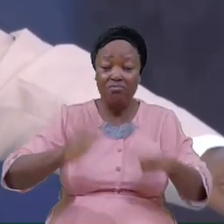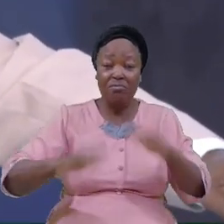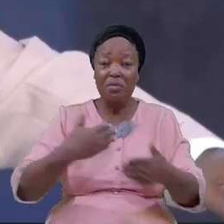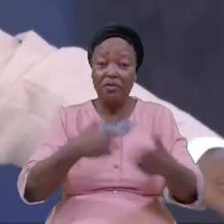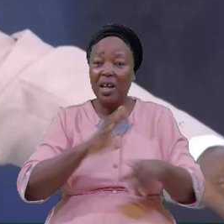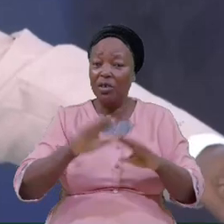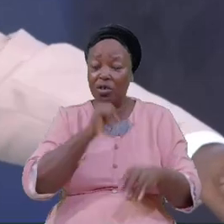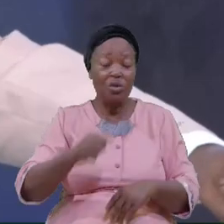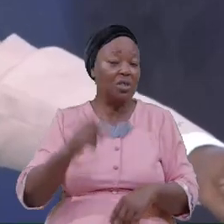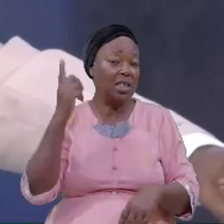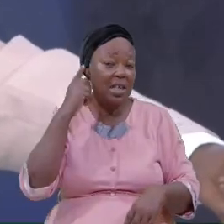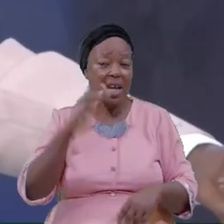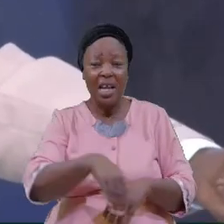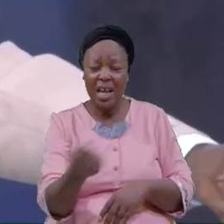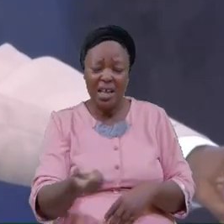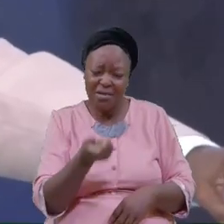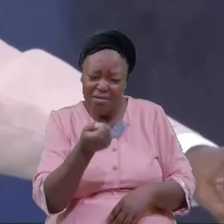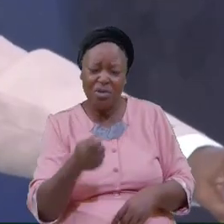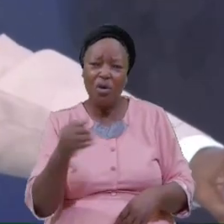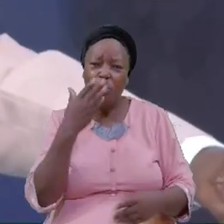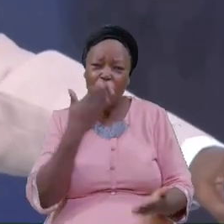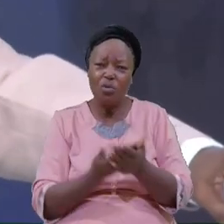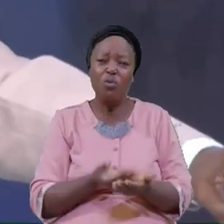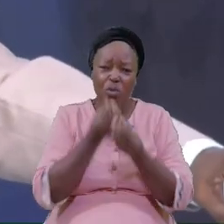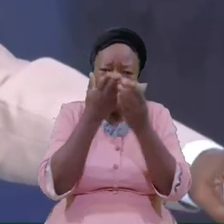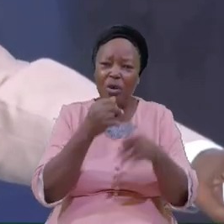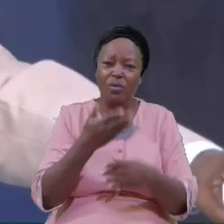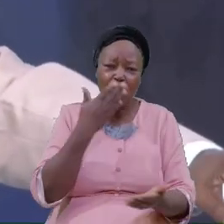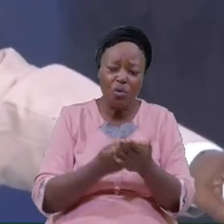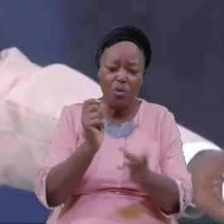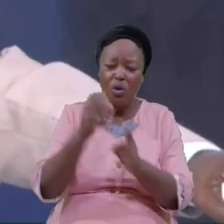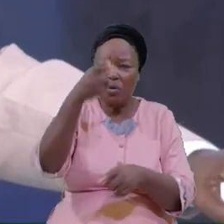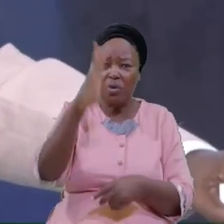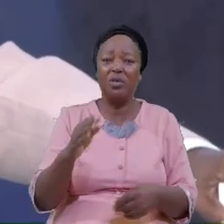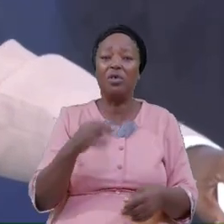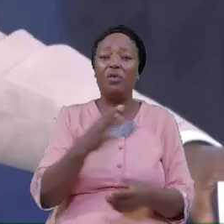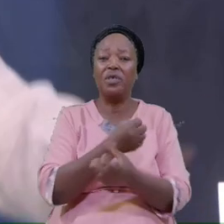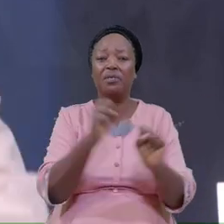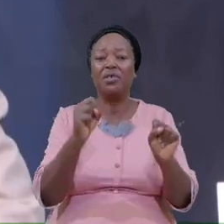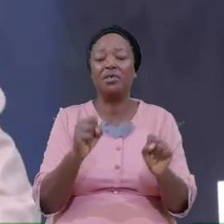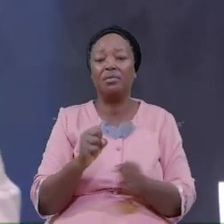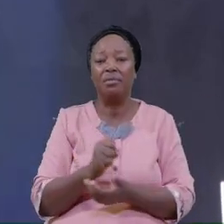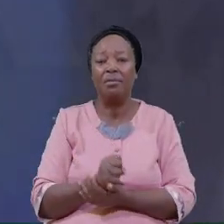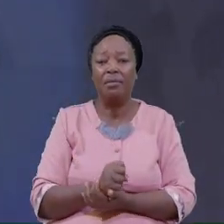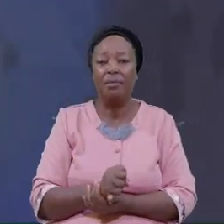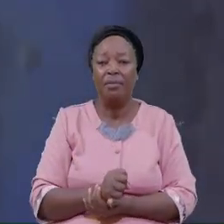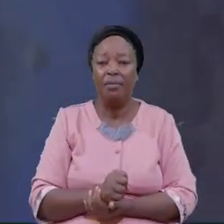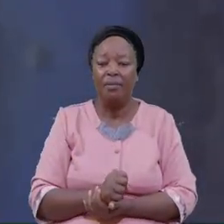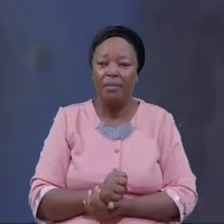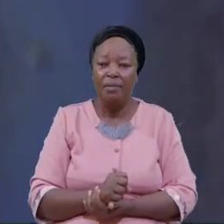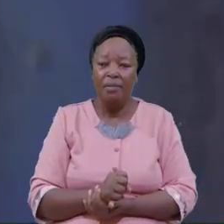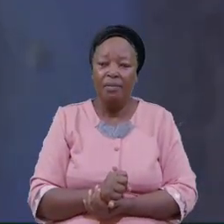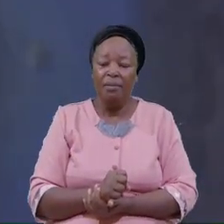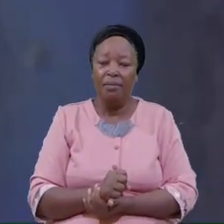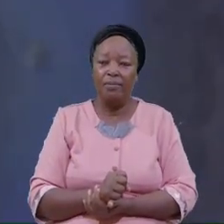iota of the good news, the glad tidings of salvation. Et j'ai cessé donc d'aller à l'endroit où je n'écoutais même pas iota de